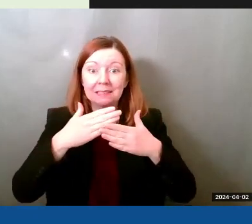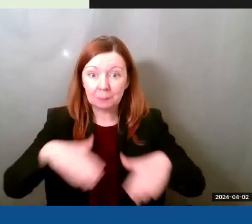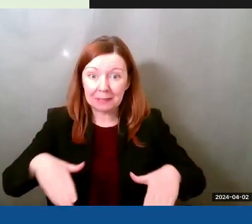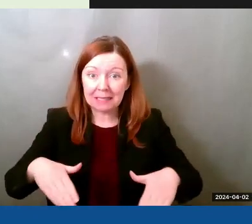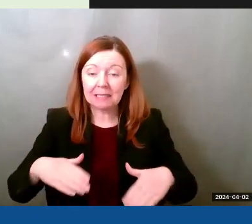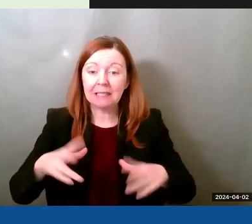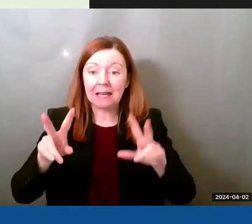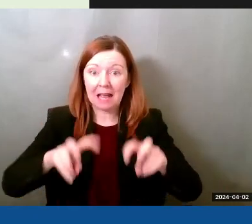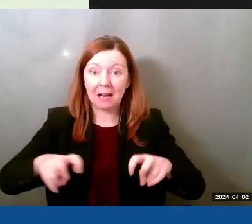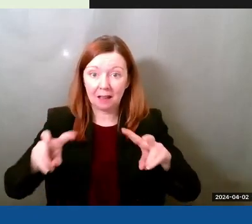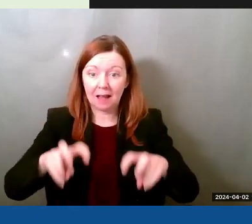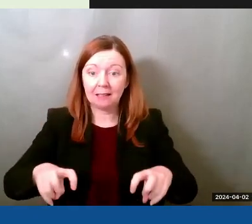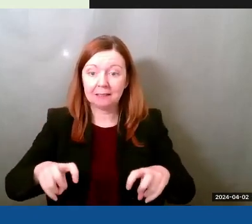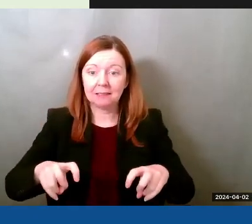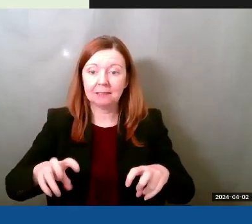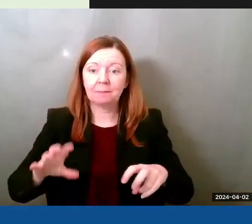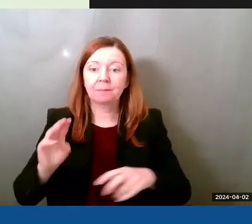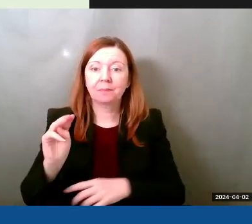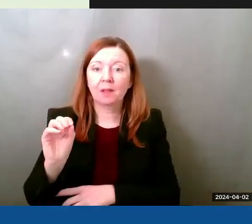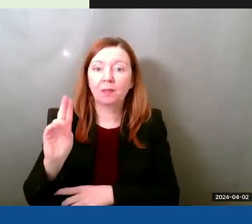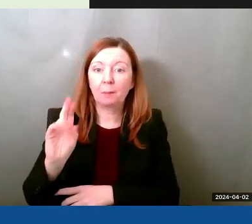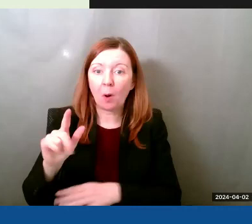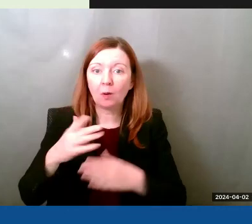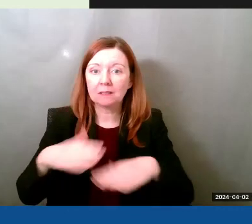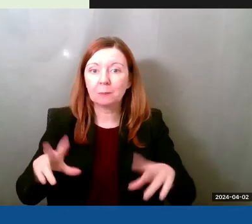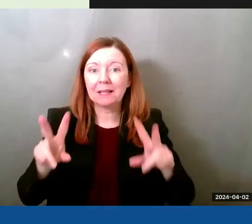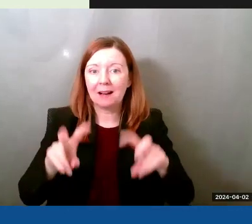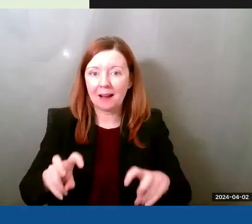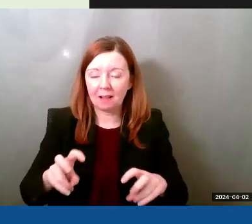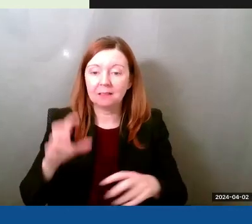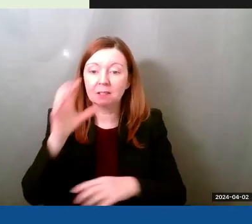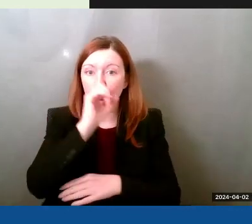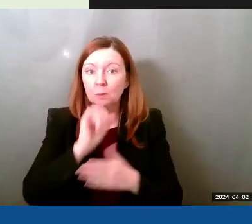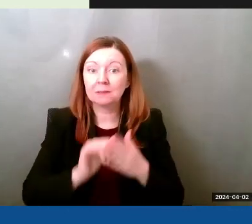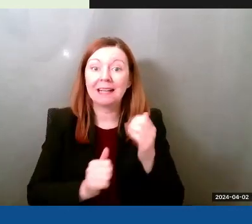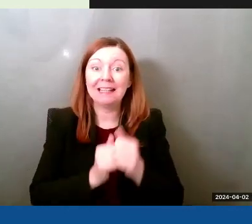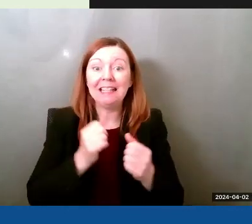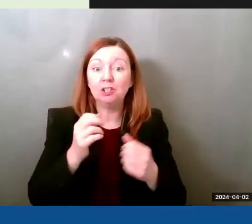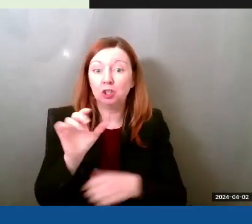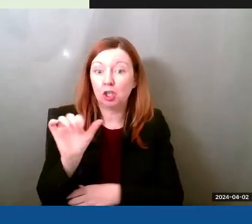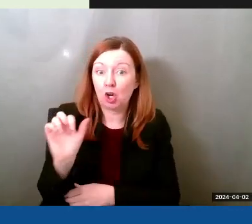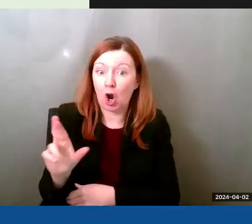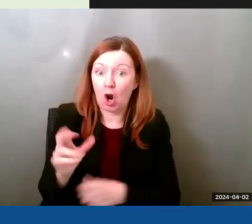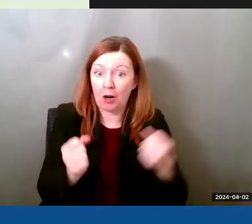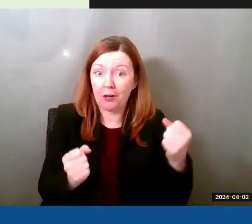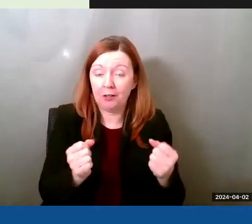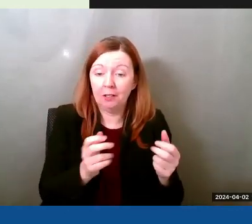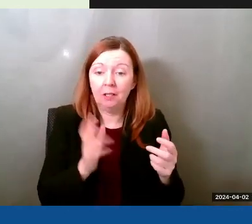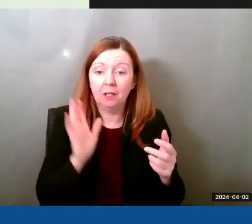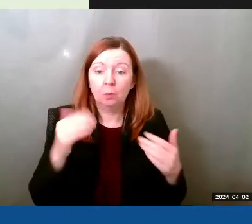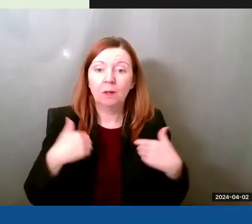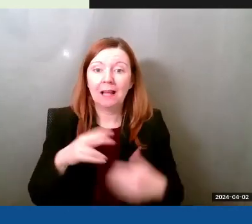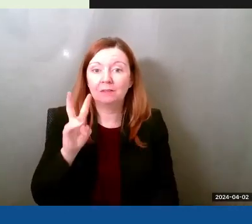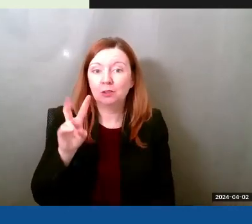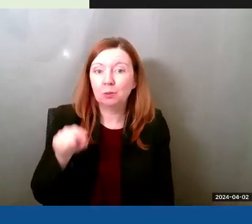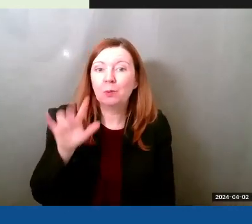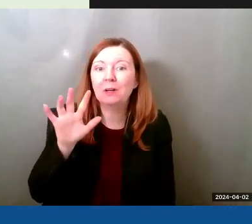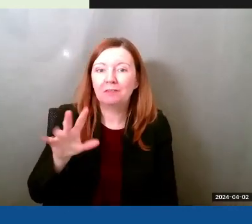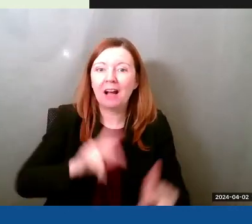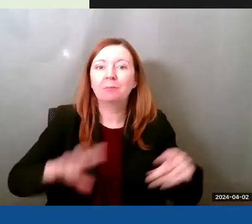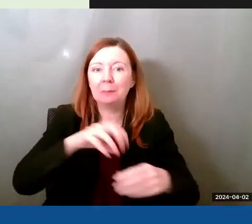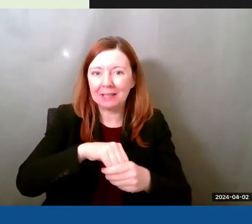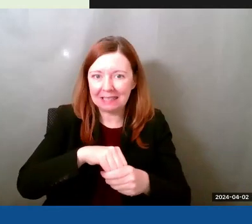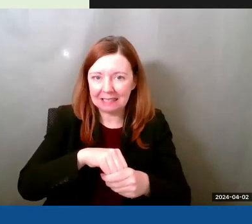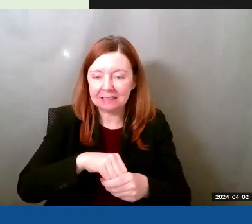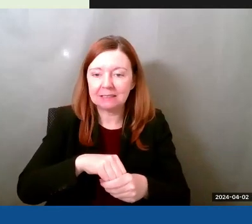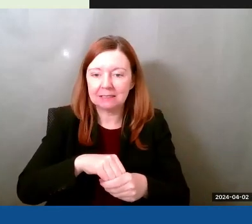and analyzes, our modal split analysis assumes that each car will have 2.5 people in it,